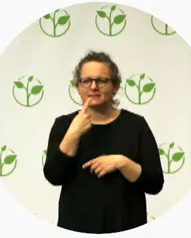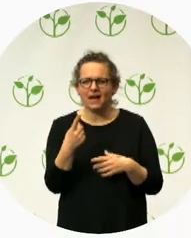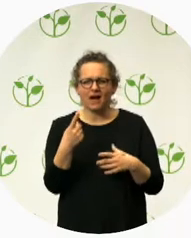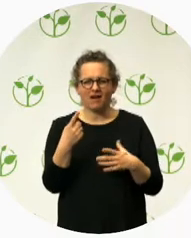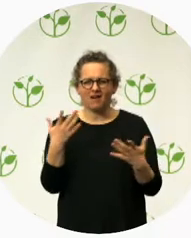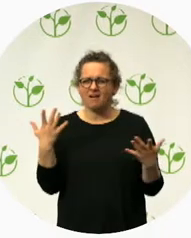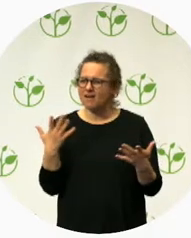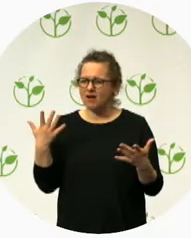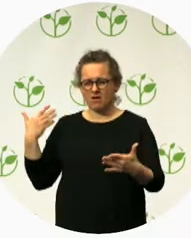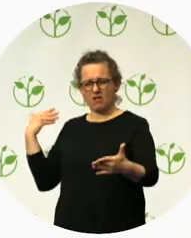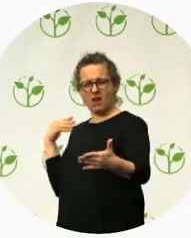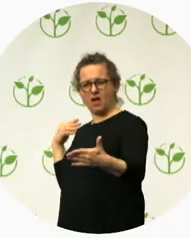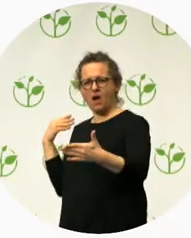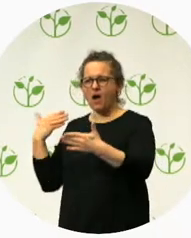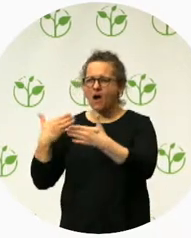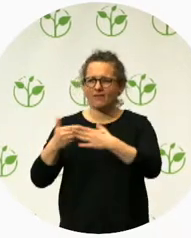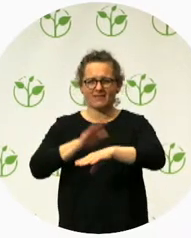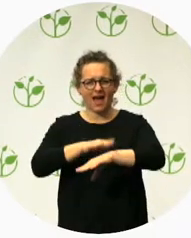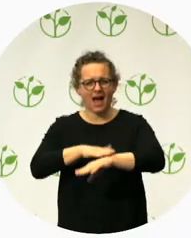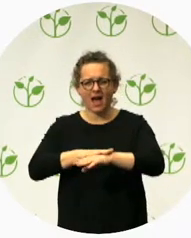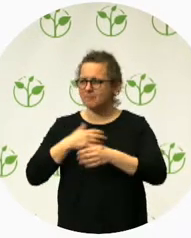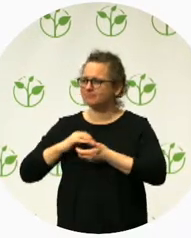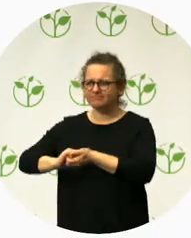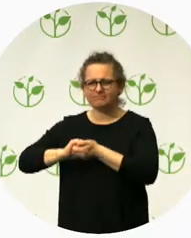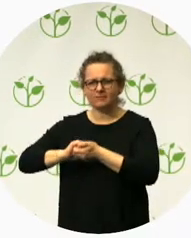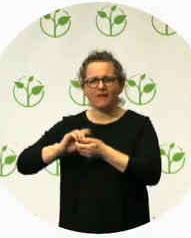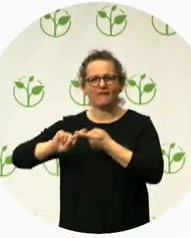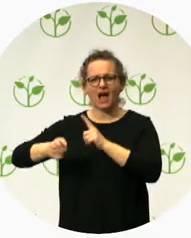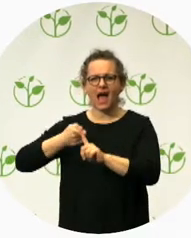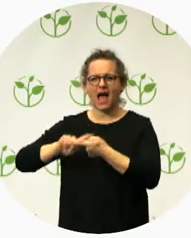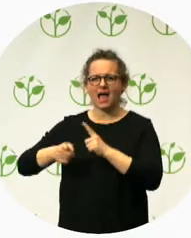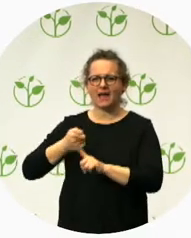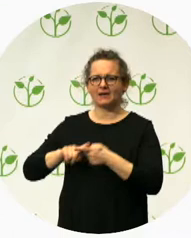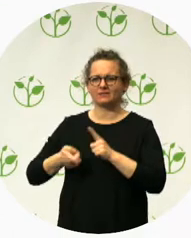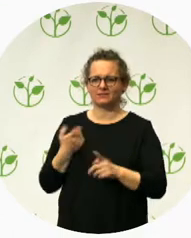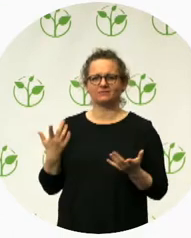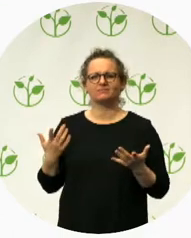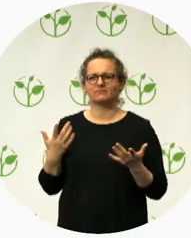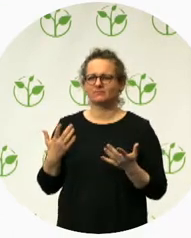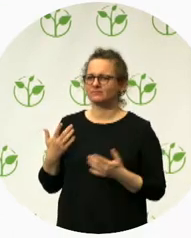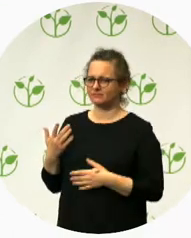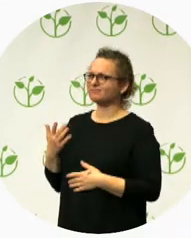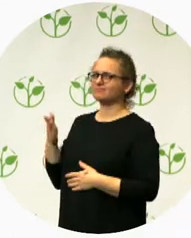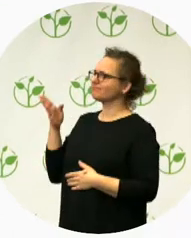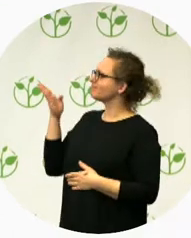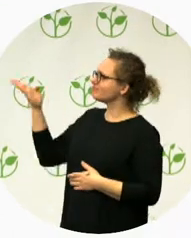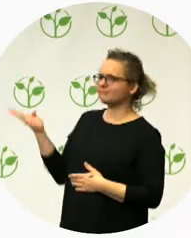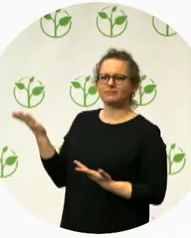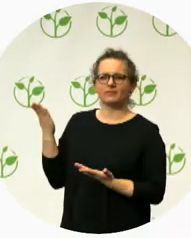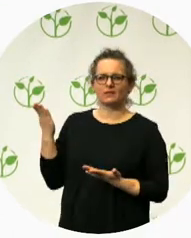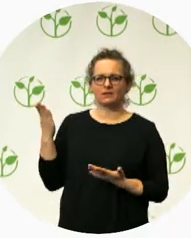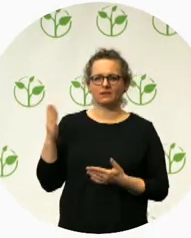and co-green wearer, Ambassador Christine Stick-Hackle, who has been with us from the very, very